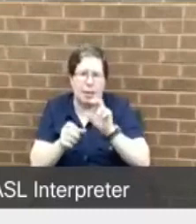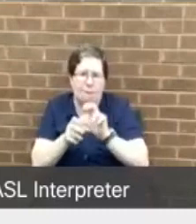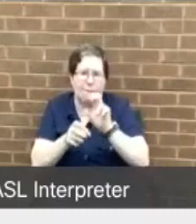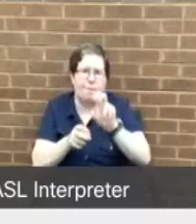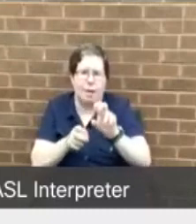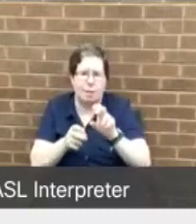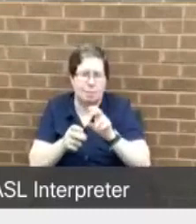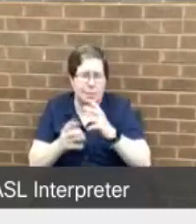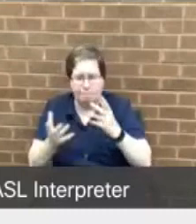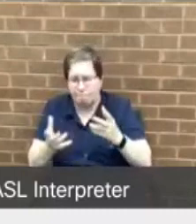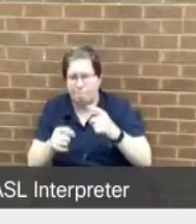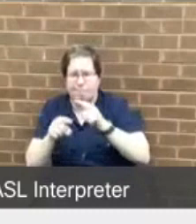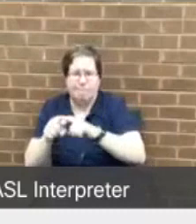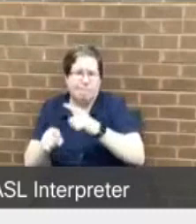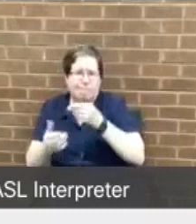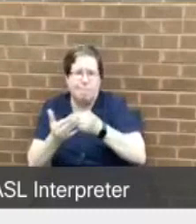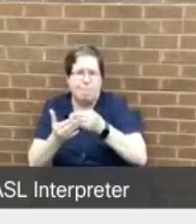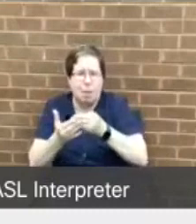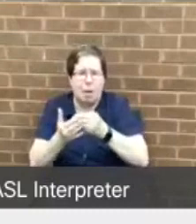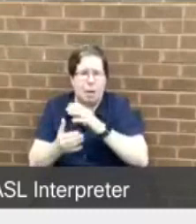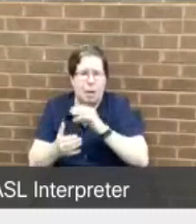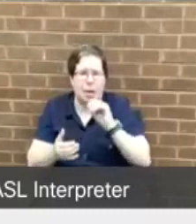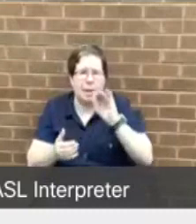cash flows and those types of things. So